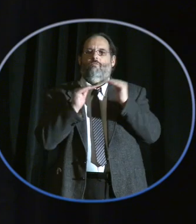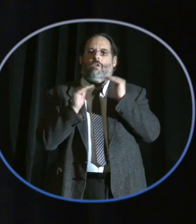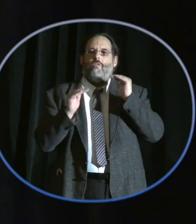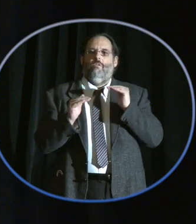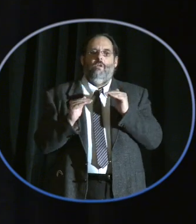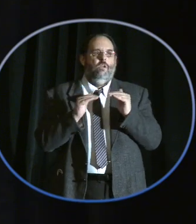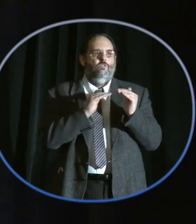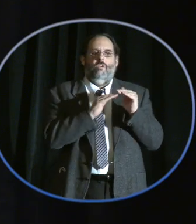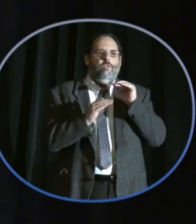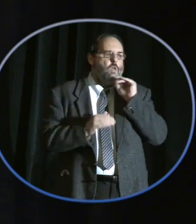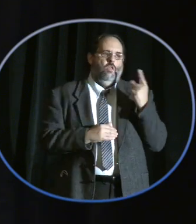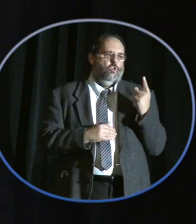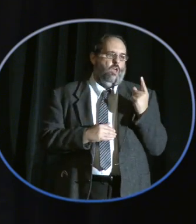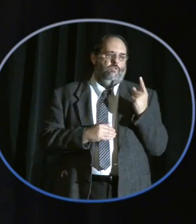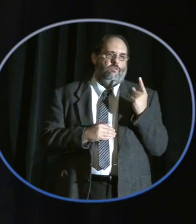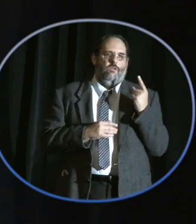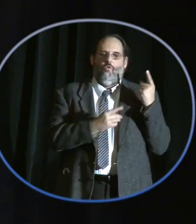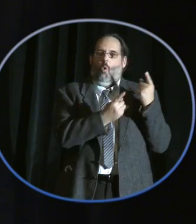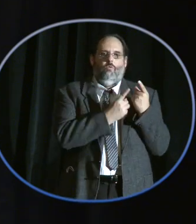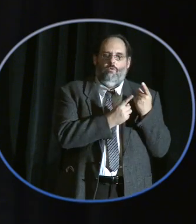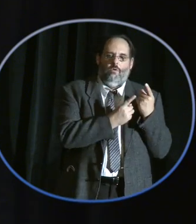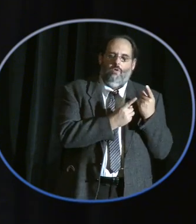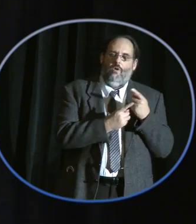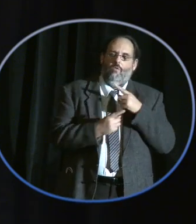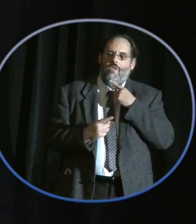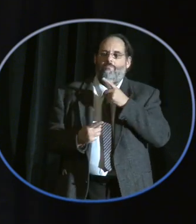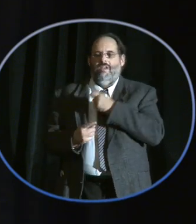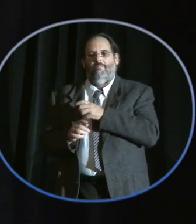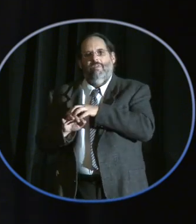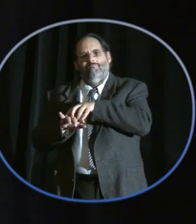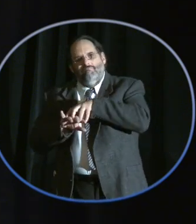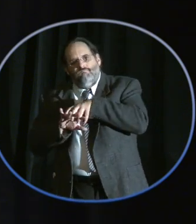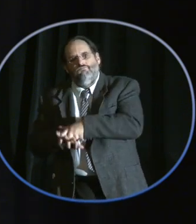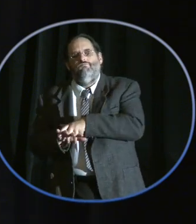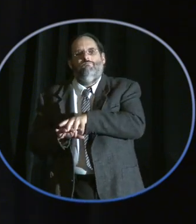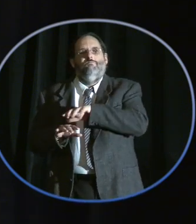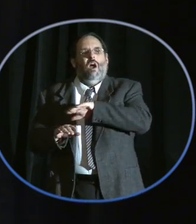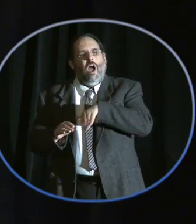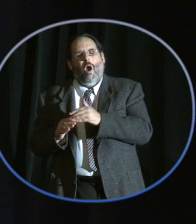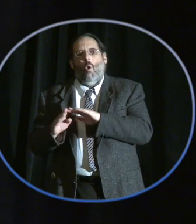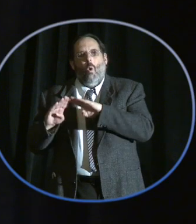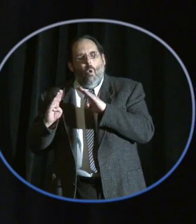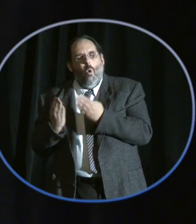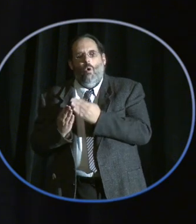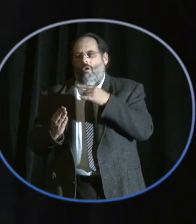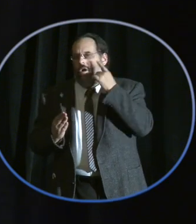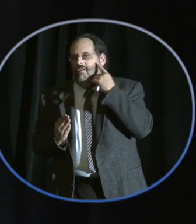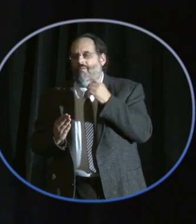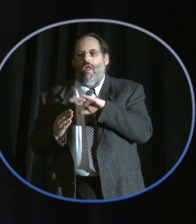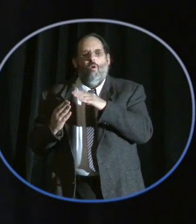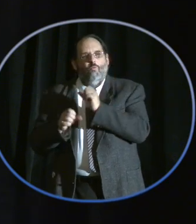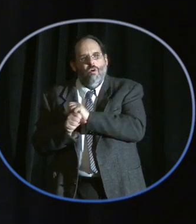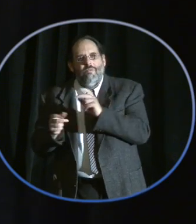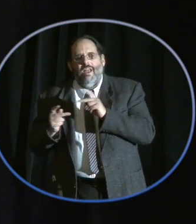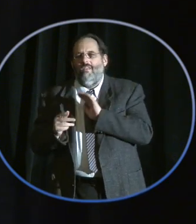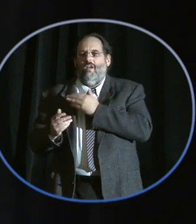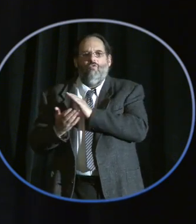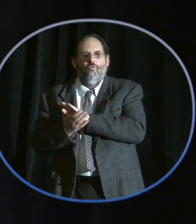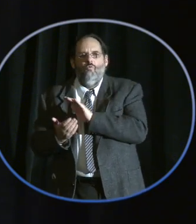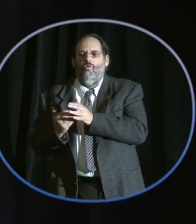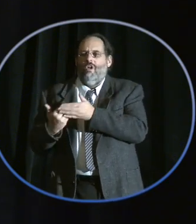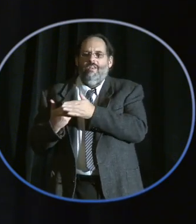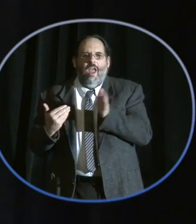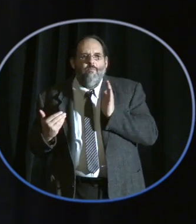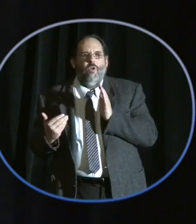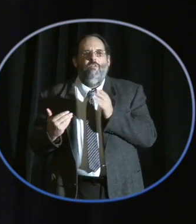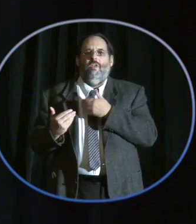Justice is not a mere aspiration. It must be interwoven into the fabric of our government, workplaces, schools,